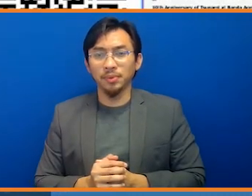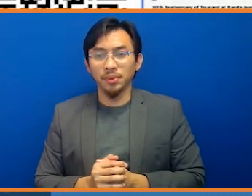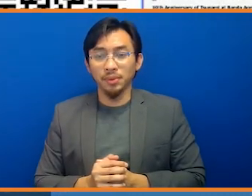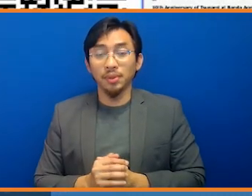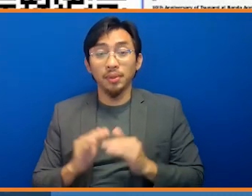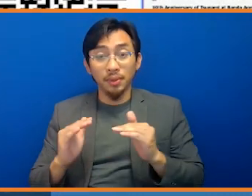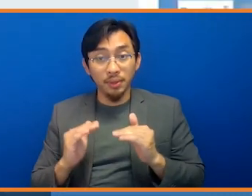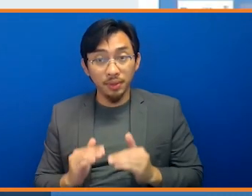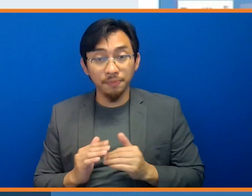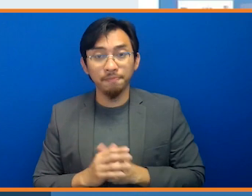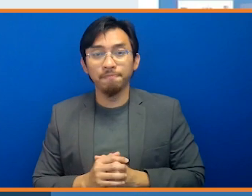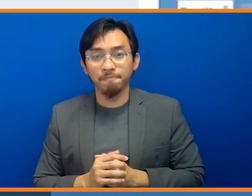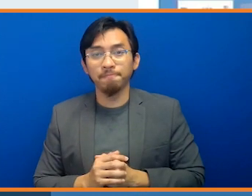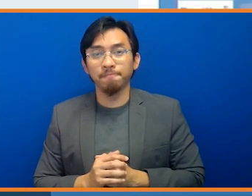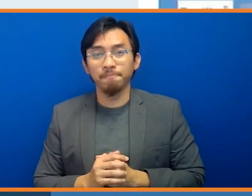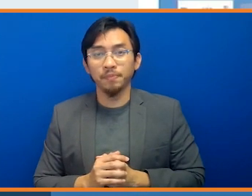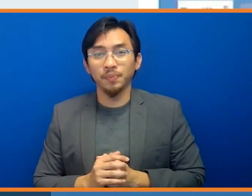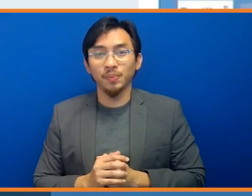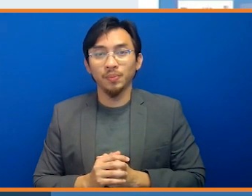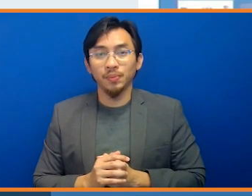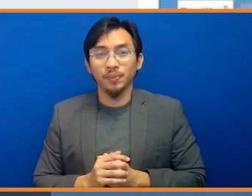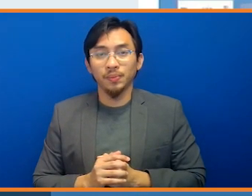So next slide, please.